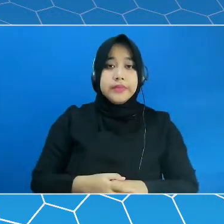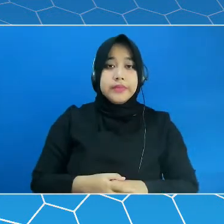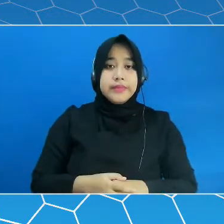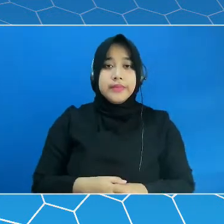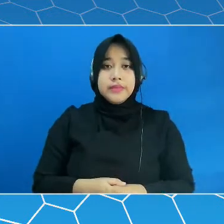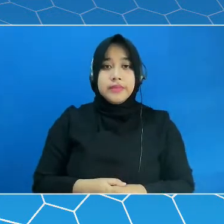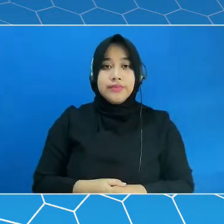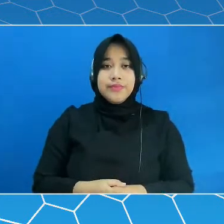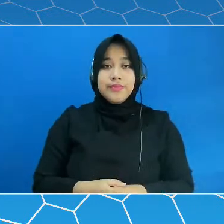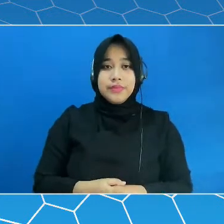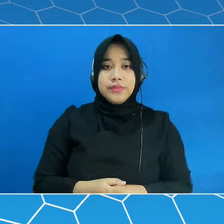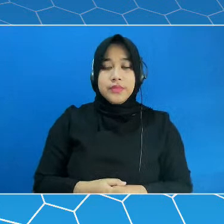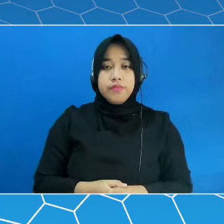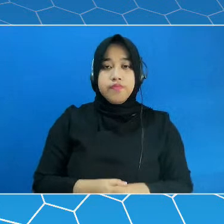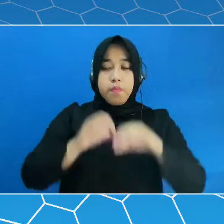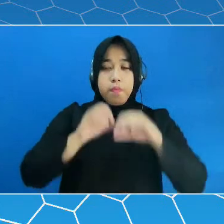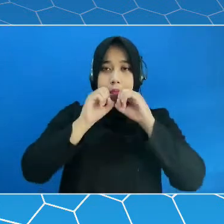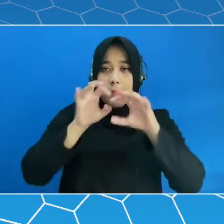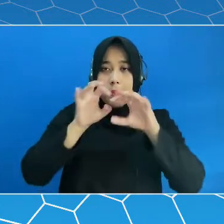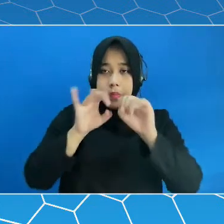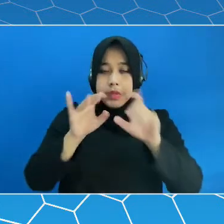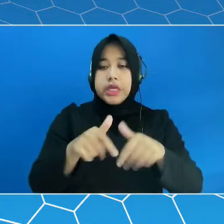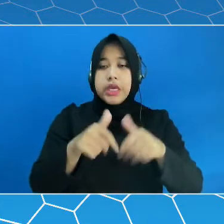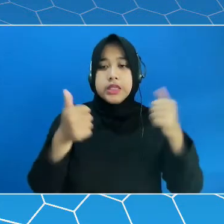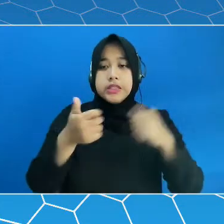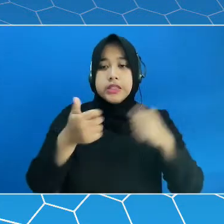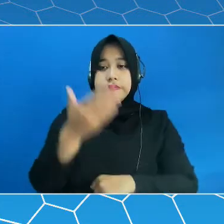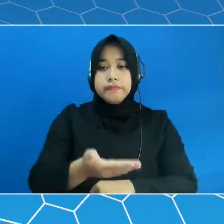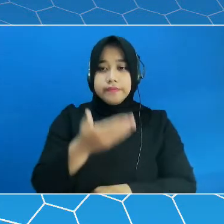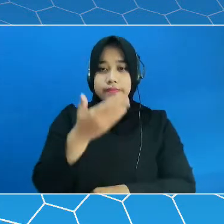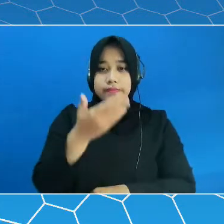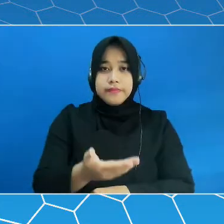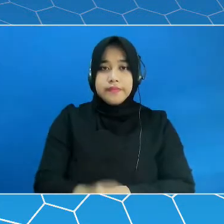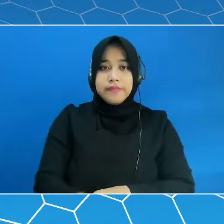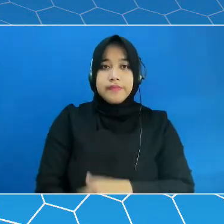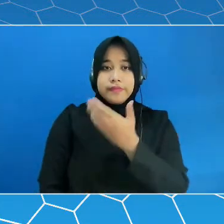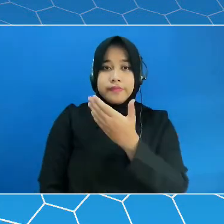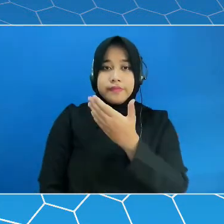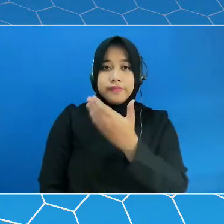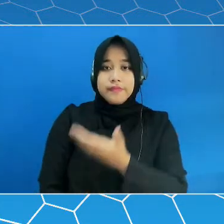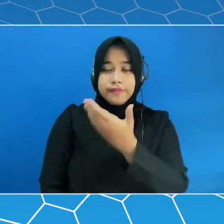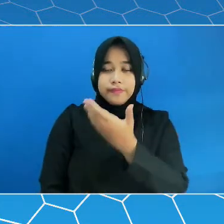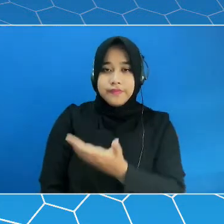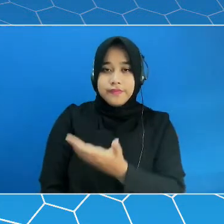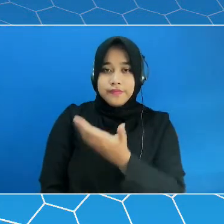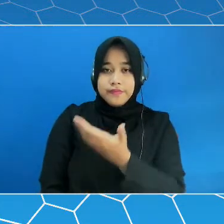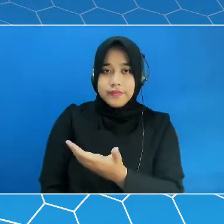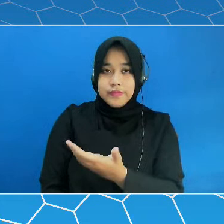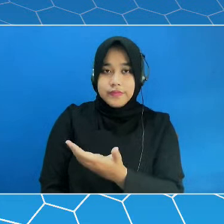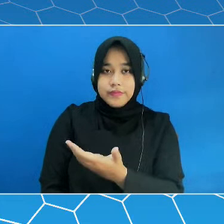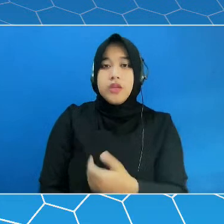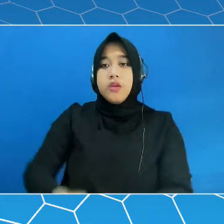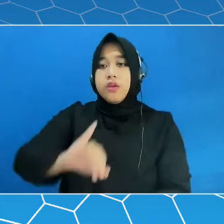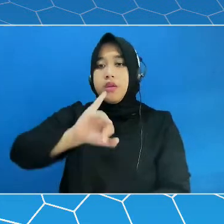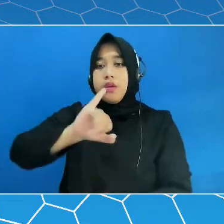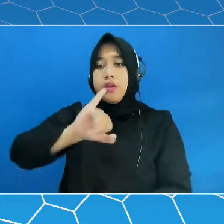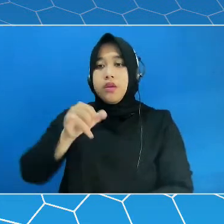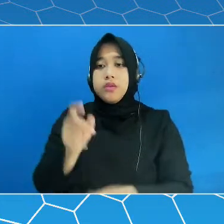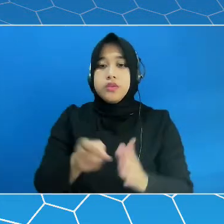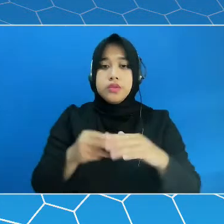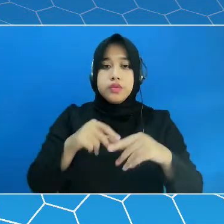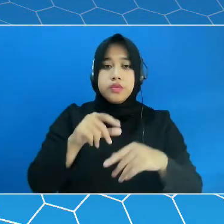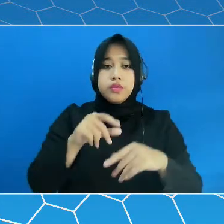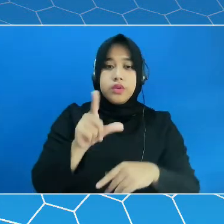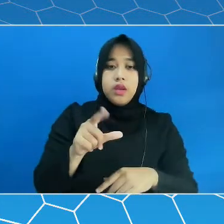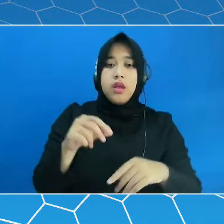feasibility study in the Journal of Clinical Oncology, Clinical Cancer Informatics earlier this year. Next